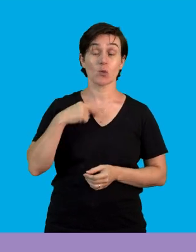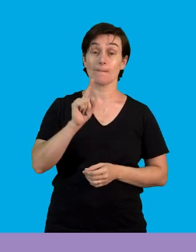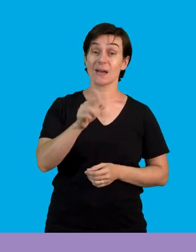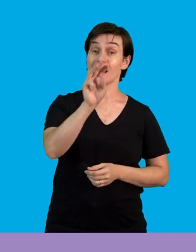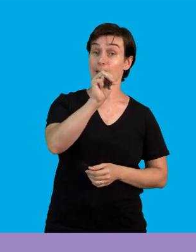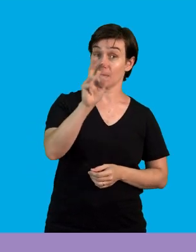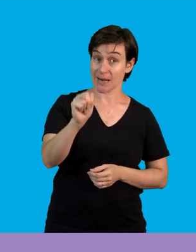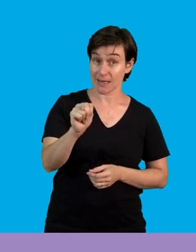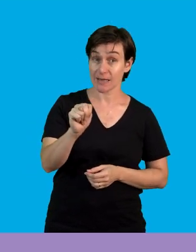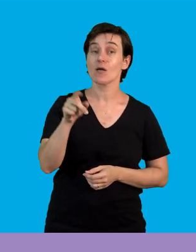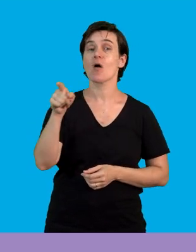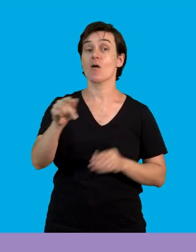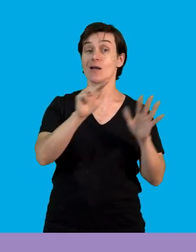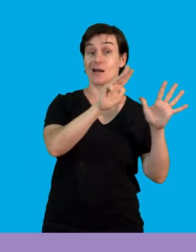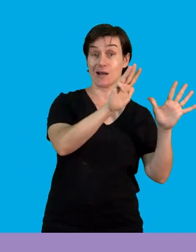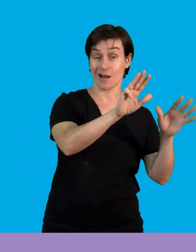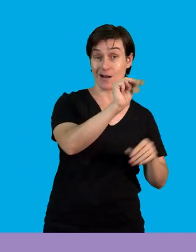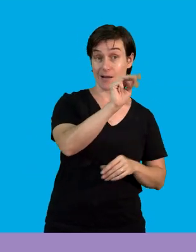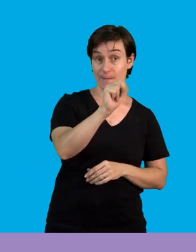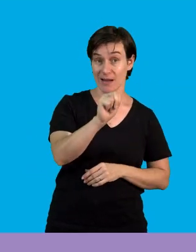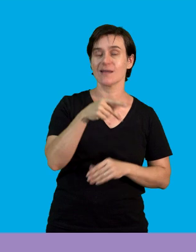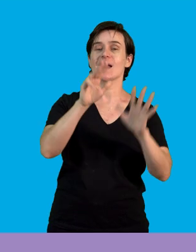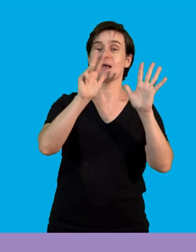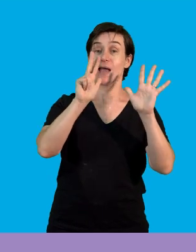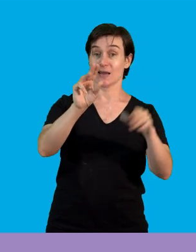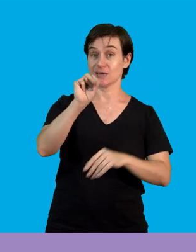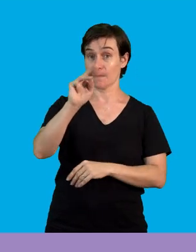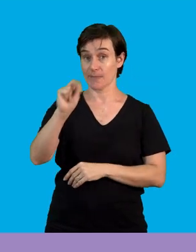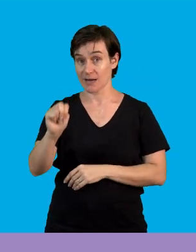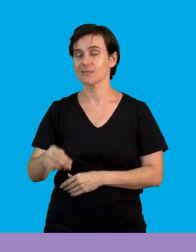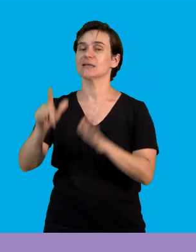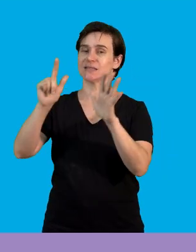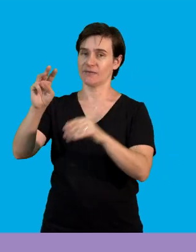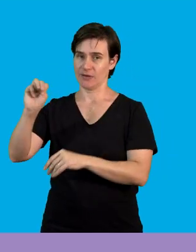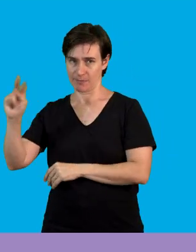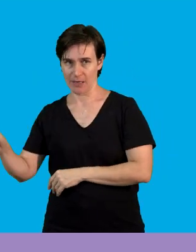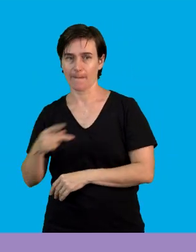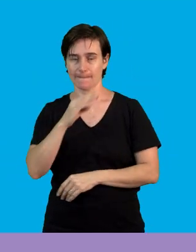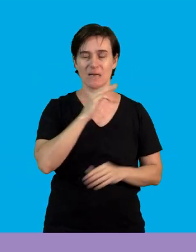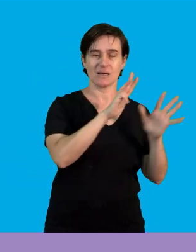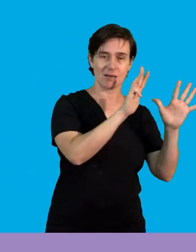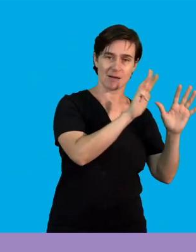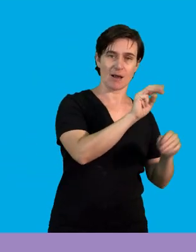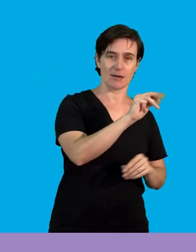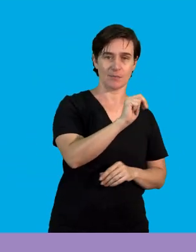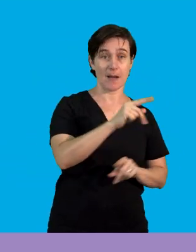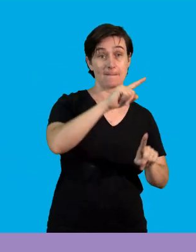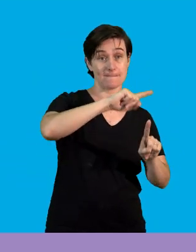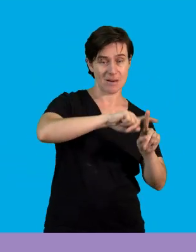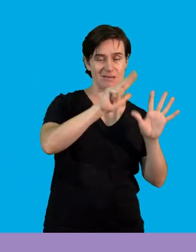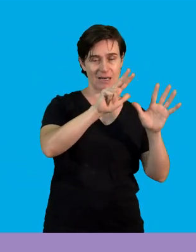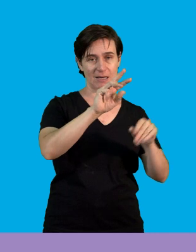mn, and I have 9mn, 8mn, and 7mn. So it's